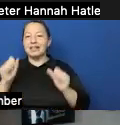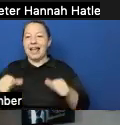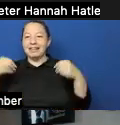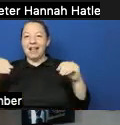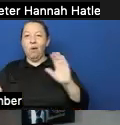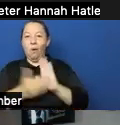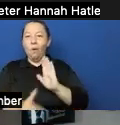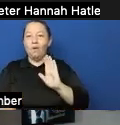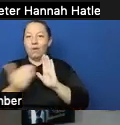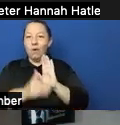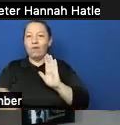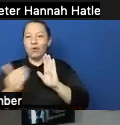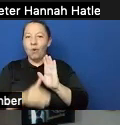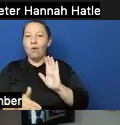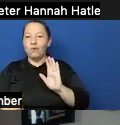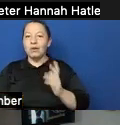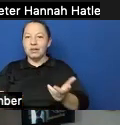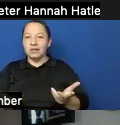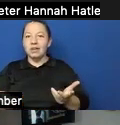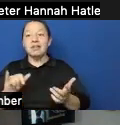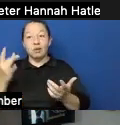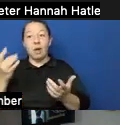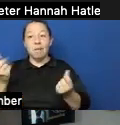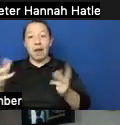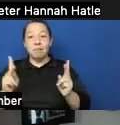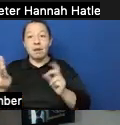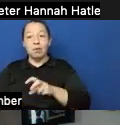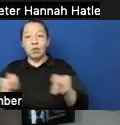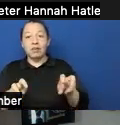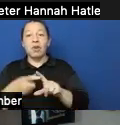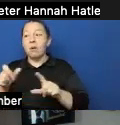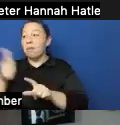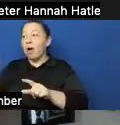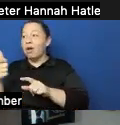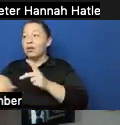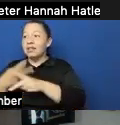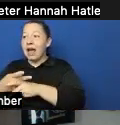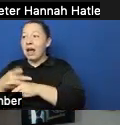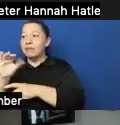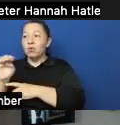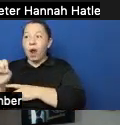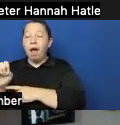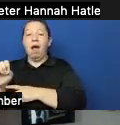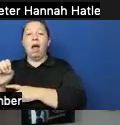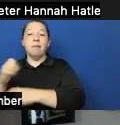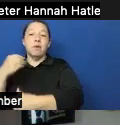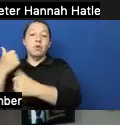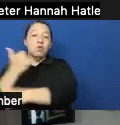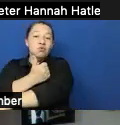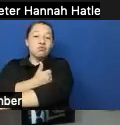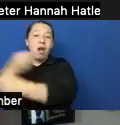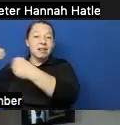again. So that's why a lot of people do transition from other forms of crime, like drug dealing, and transition